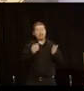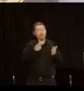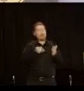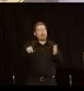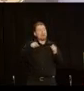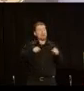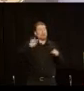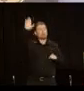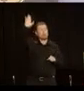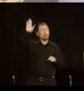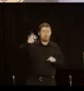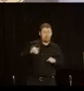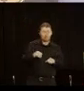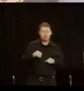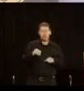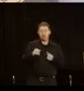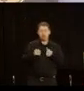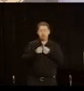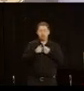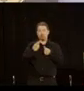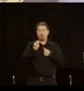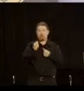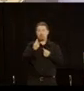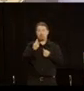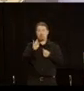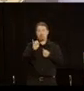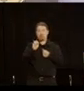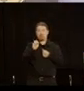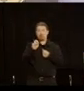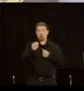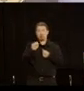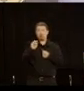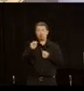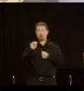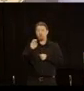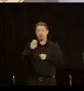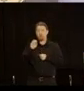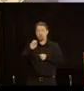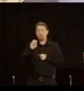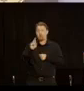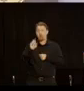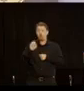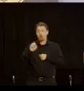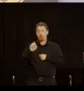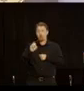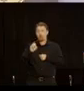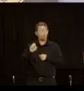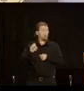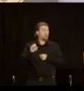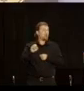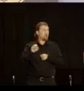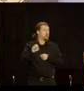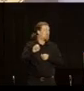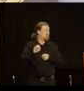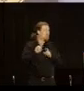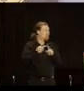hand. First, I'd like to highlight Harrison Moore of Orlando. Harrison, are you here,